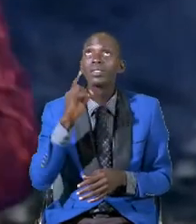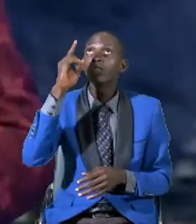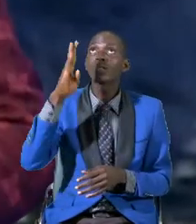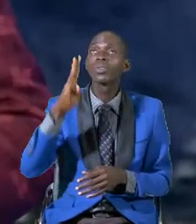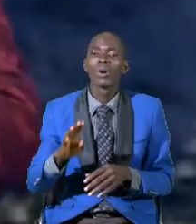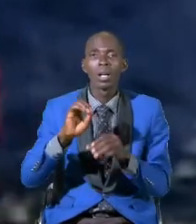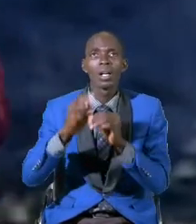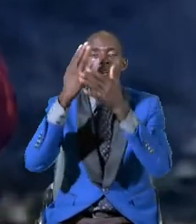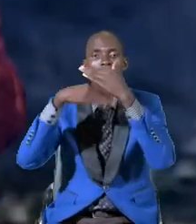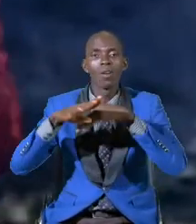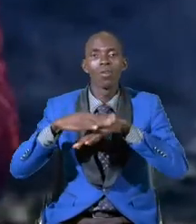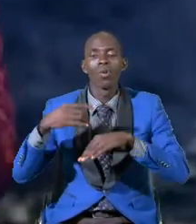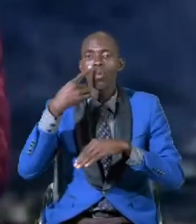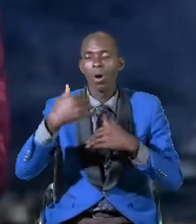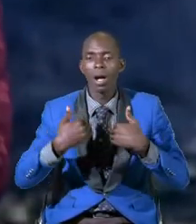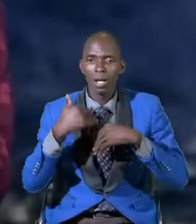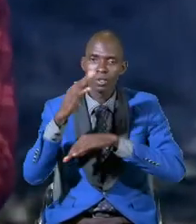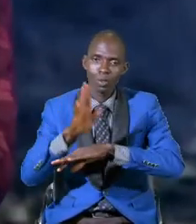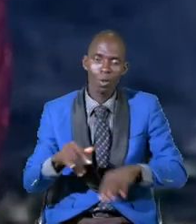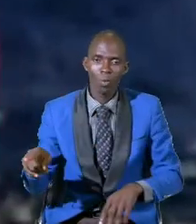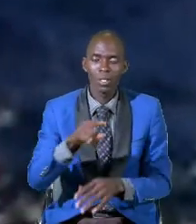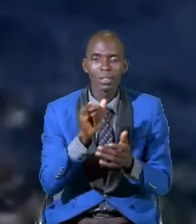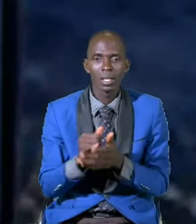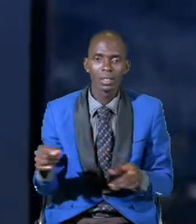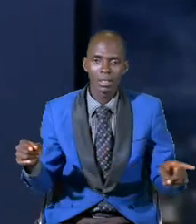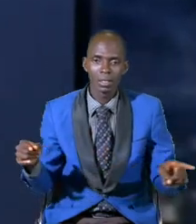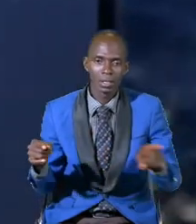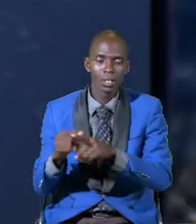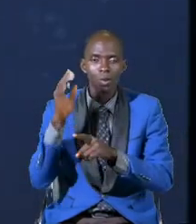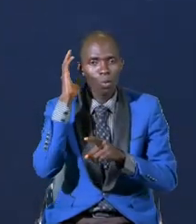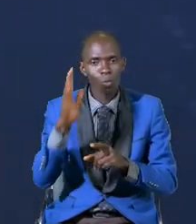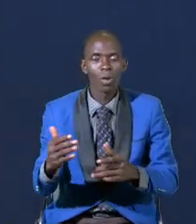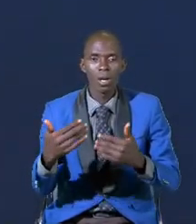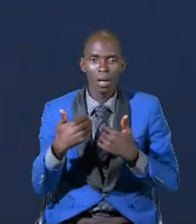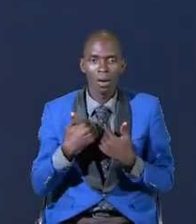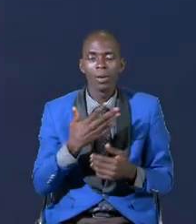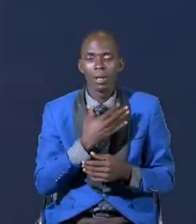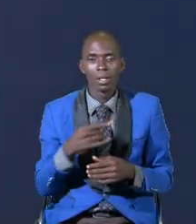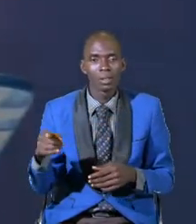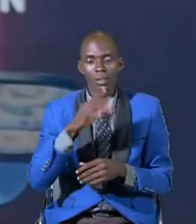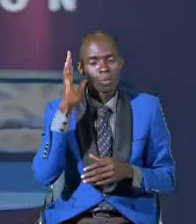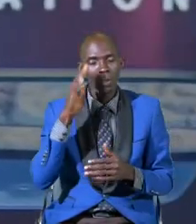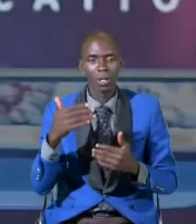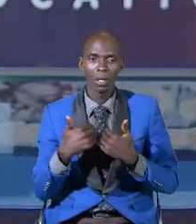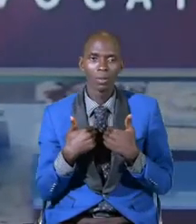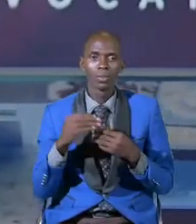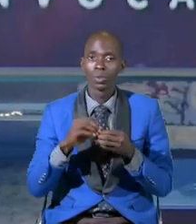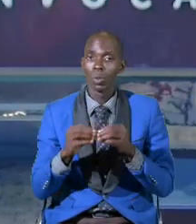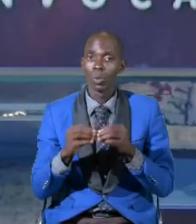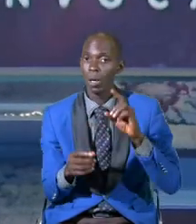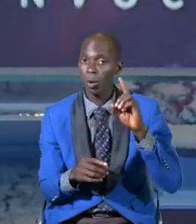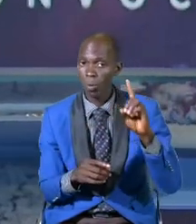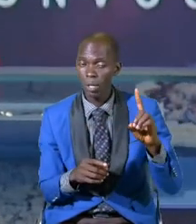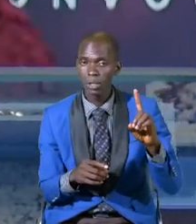has called them that they will achieve. And they will achieve. Number one